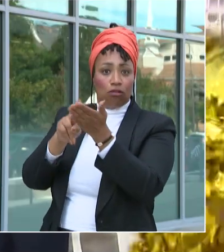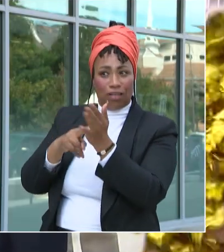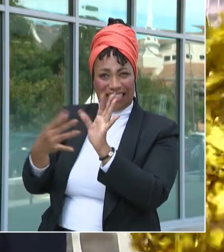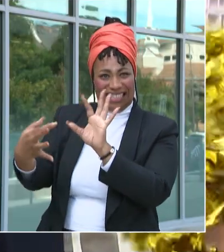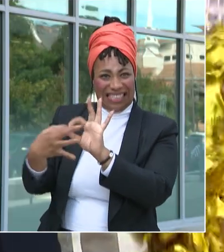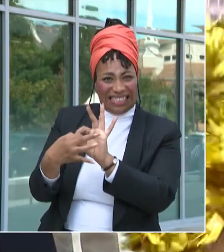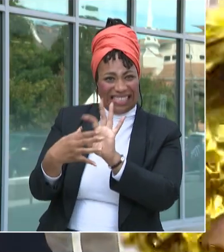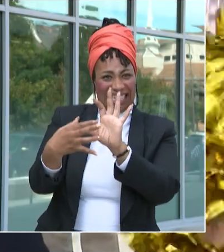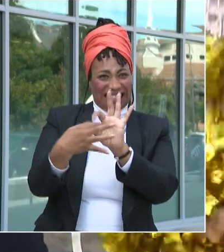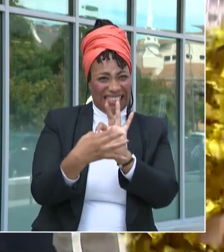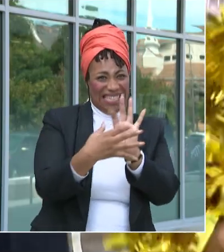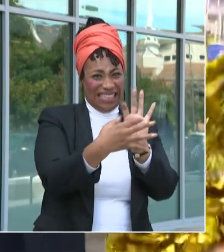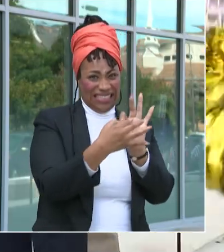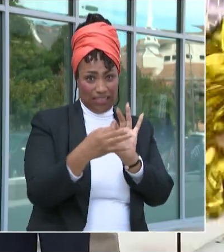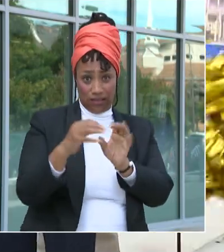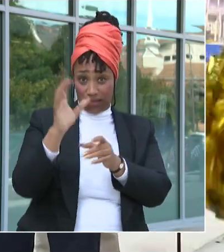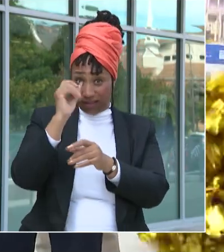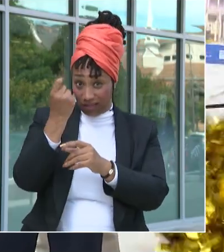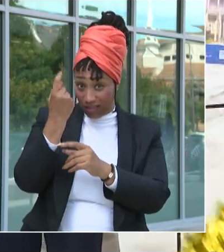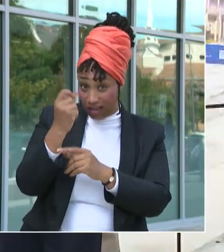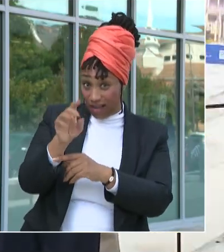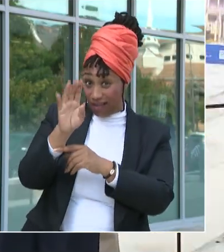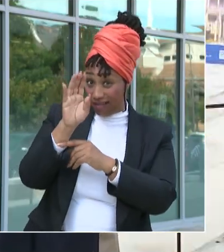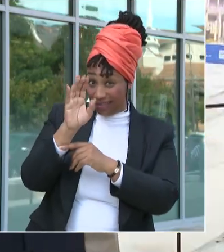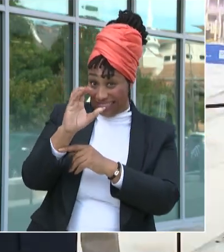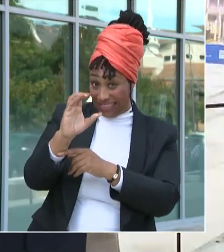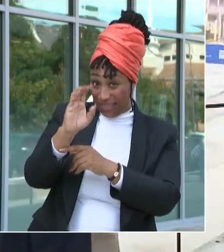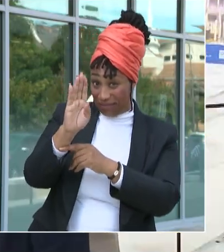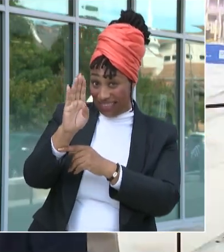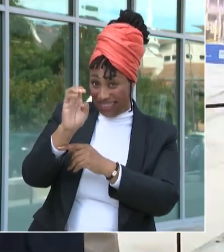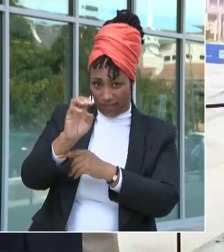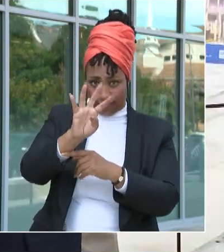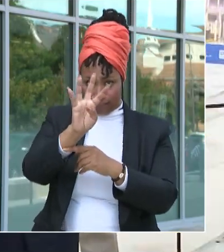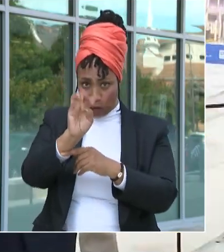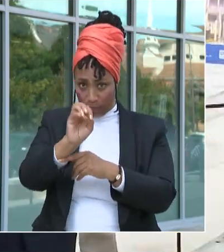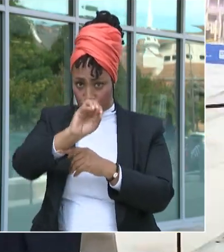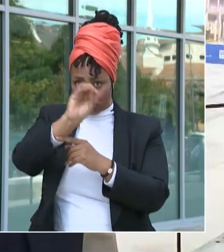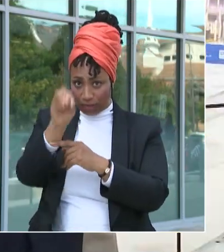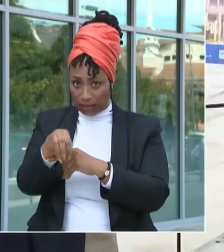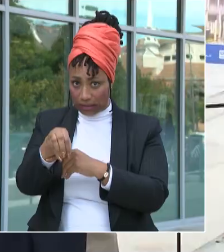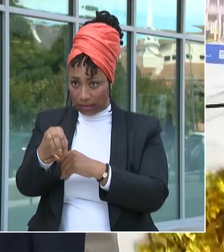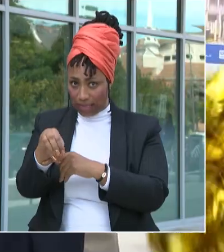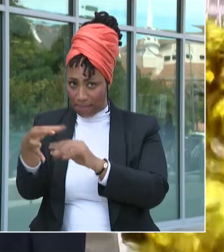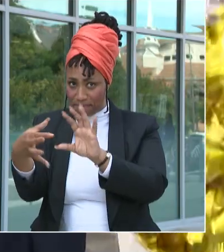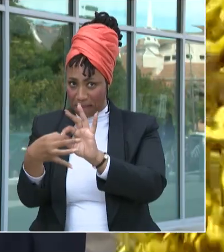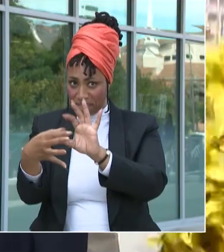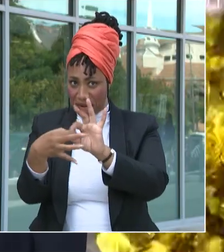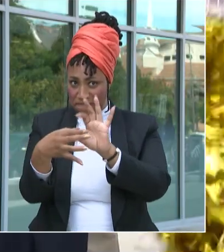And over 135 district residents worked on this job. So